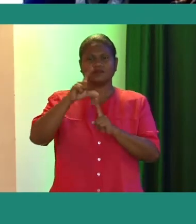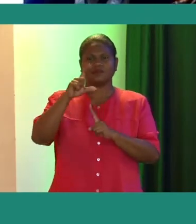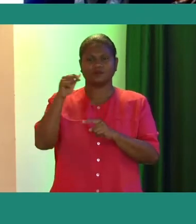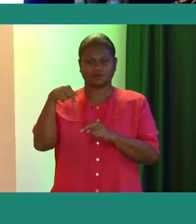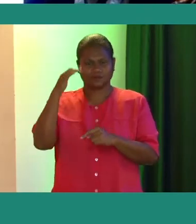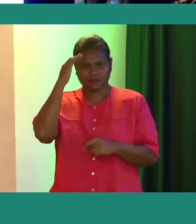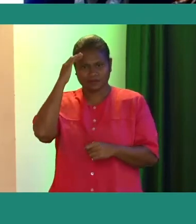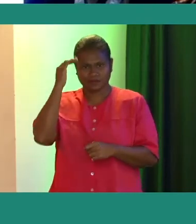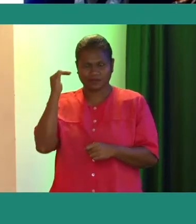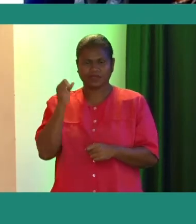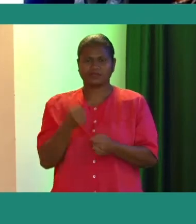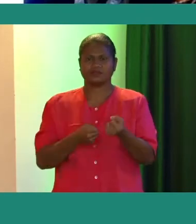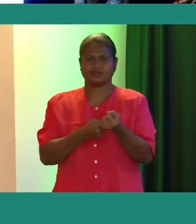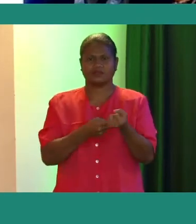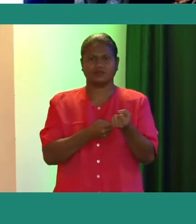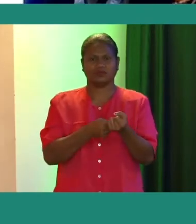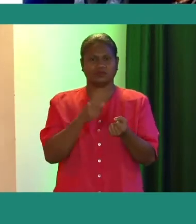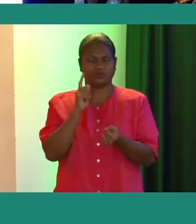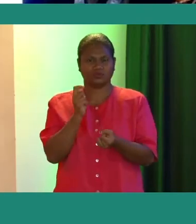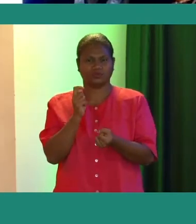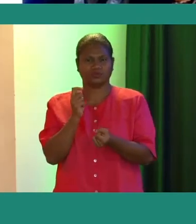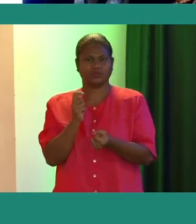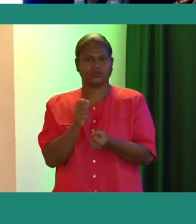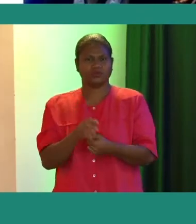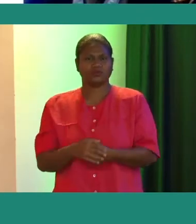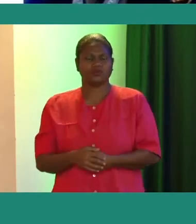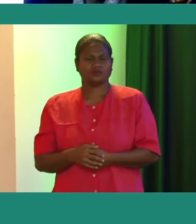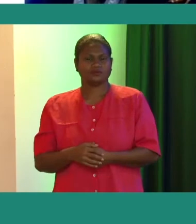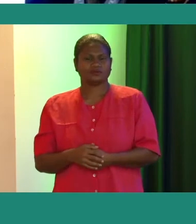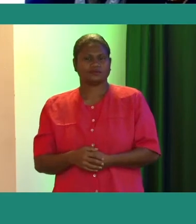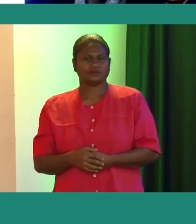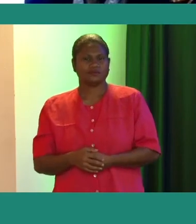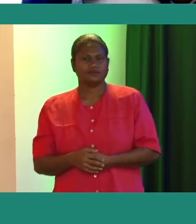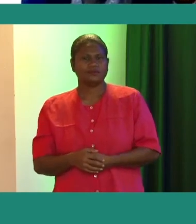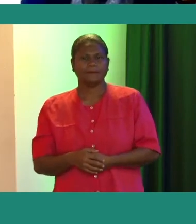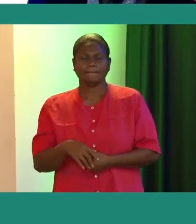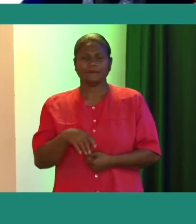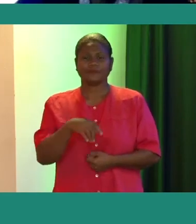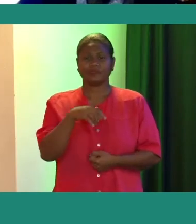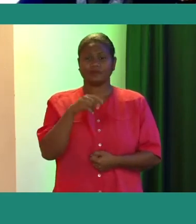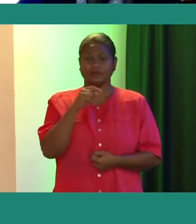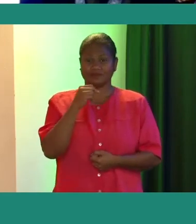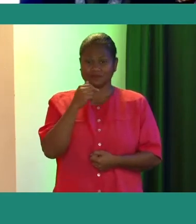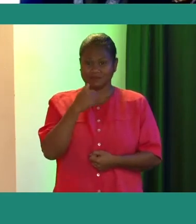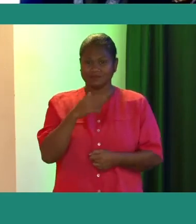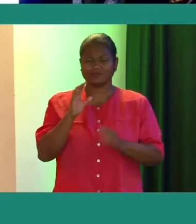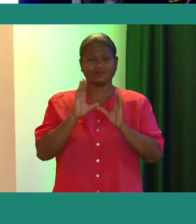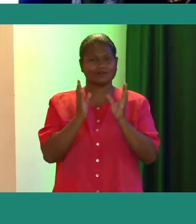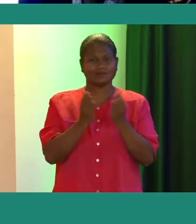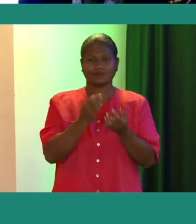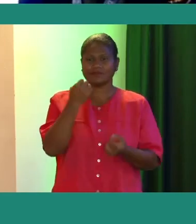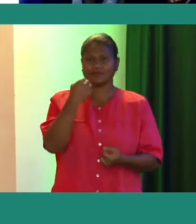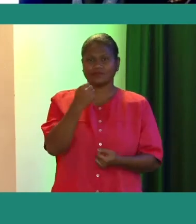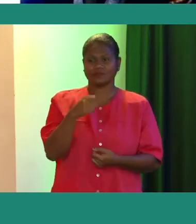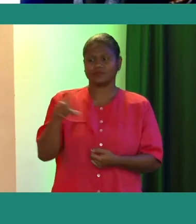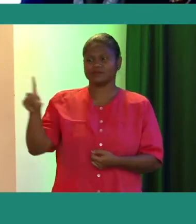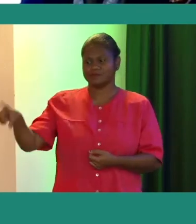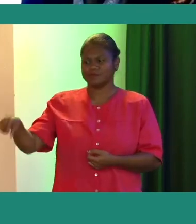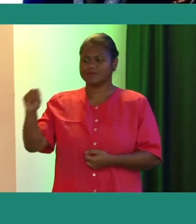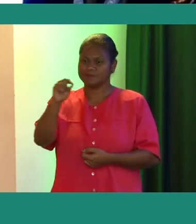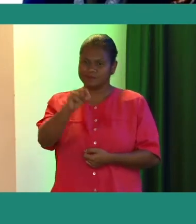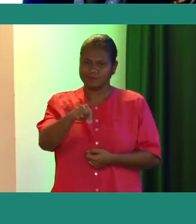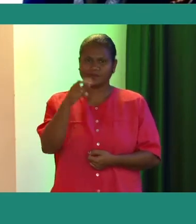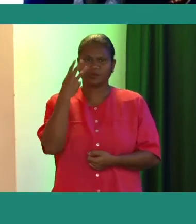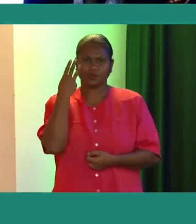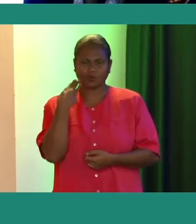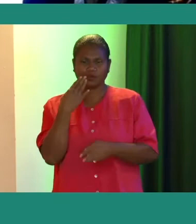that process. But for us, it's not about just appointing a woman into a position, because we know that there are lots